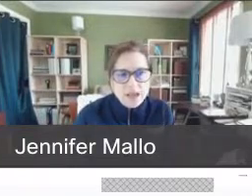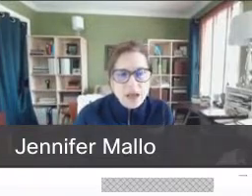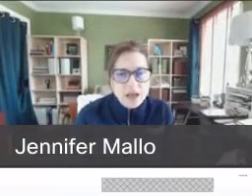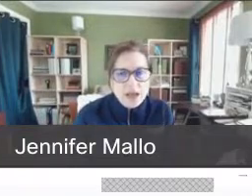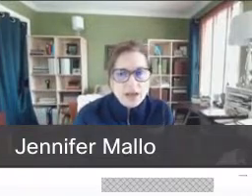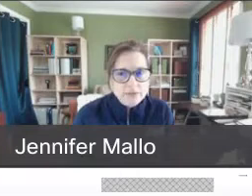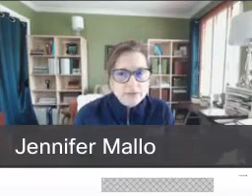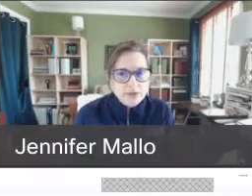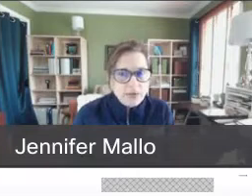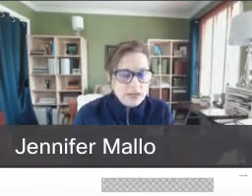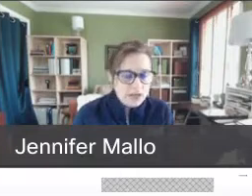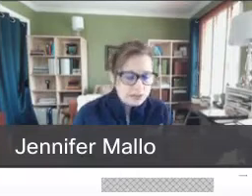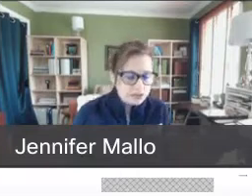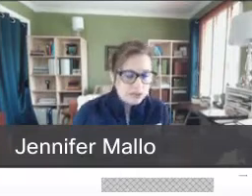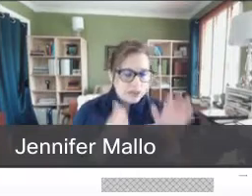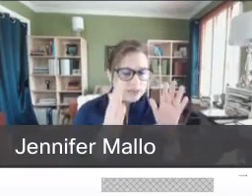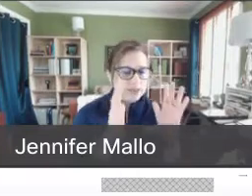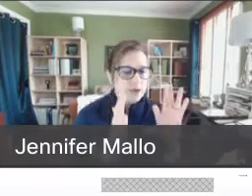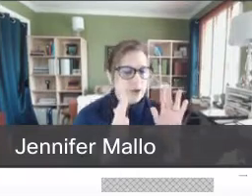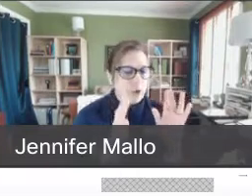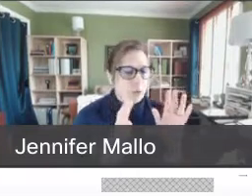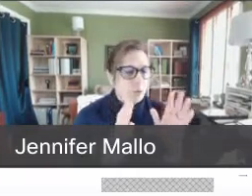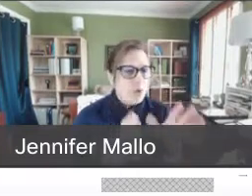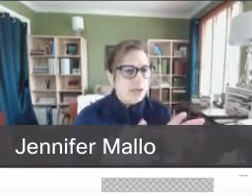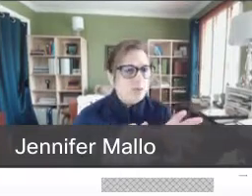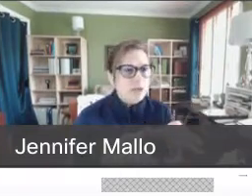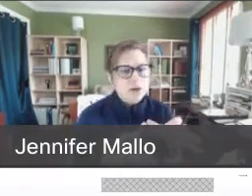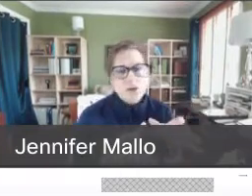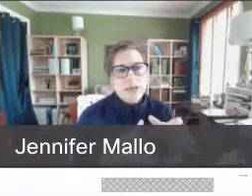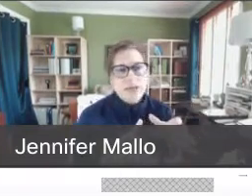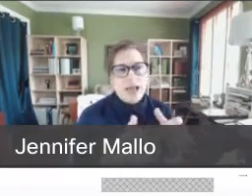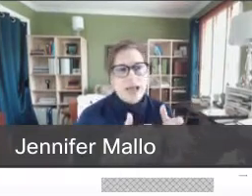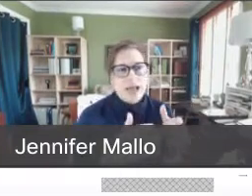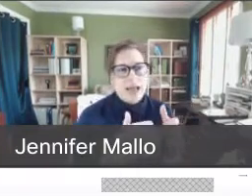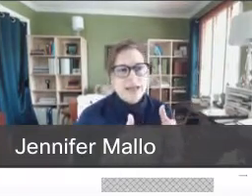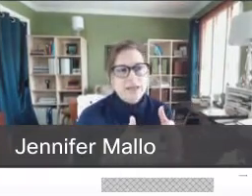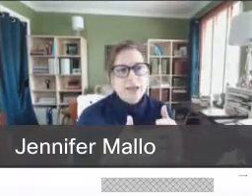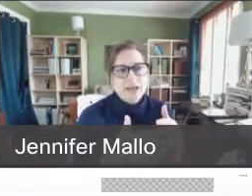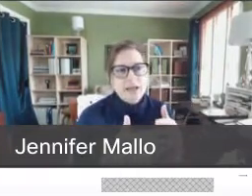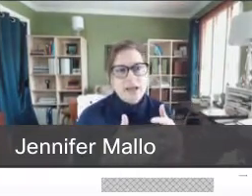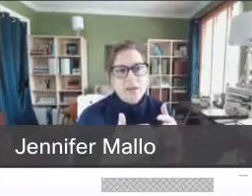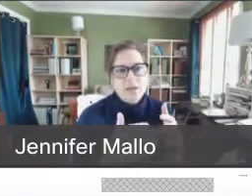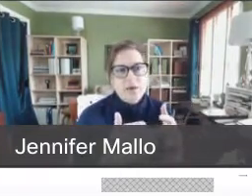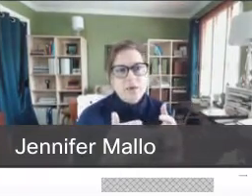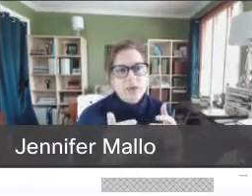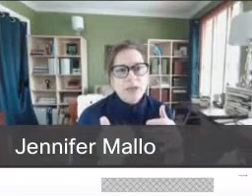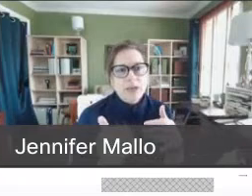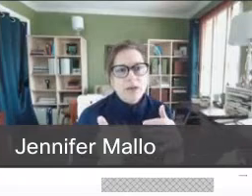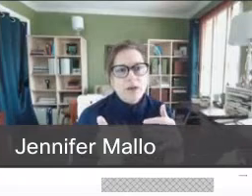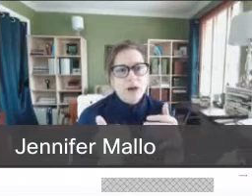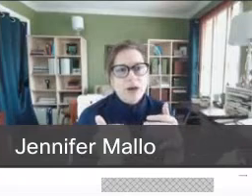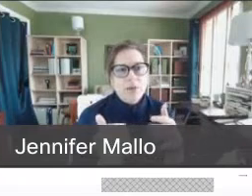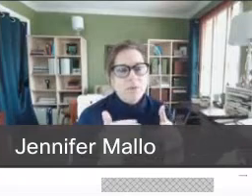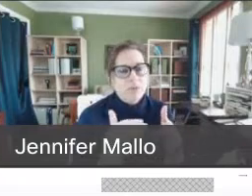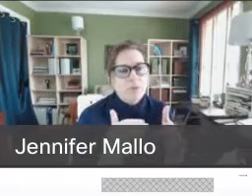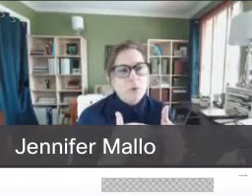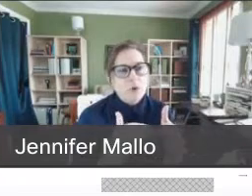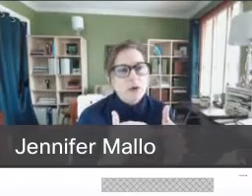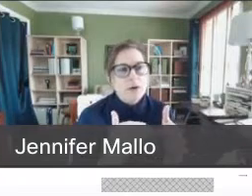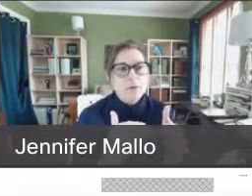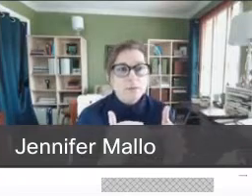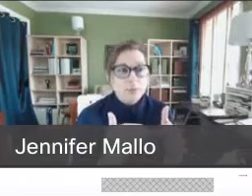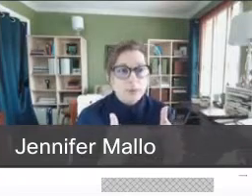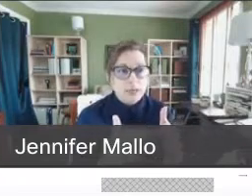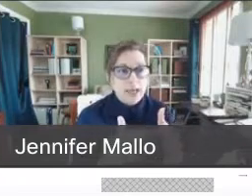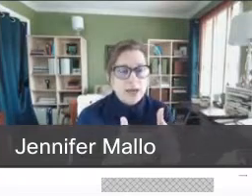study, to my knowledge, is when we are looking at estimating MOE